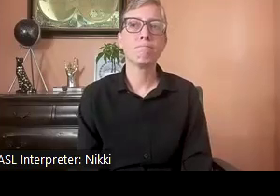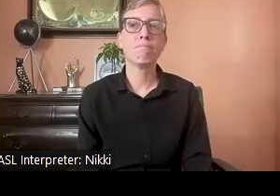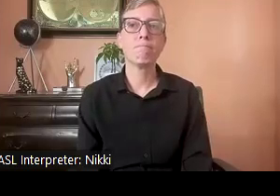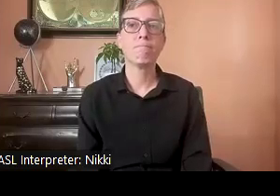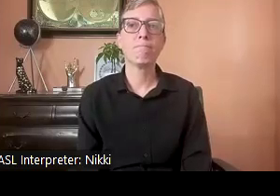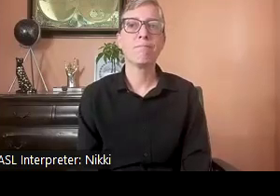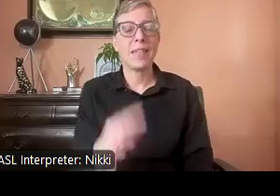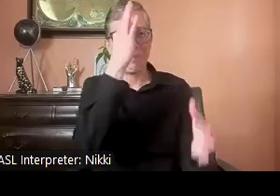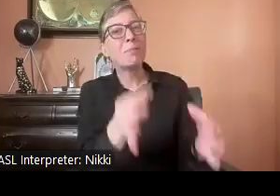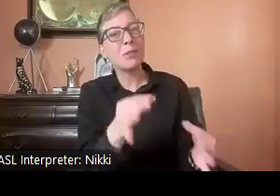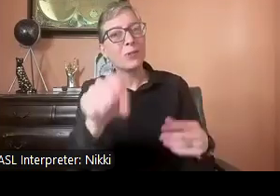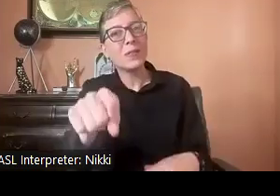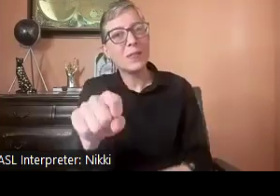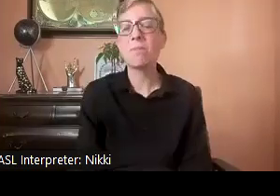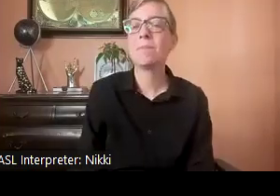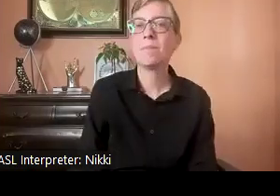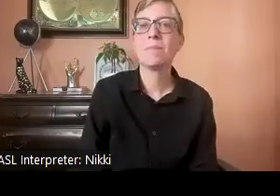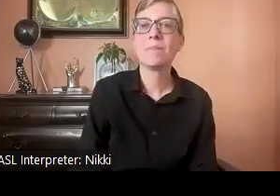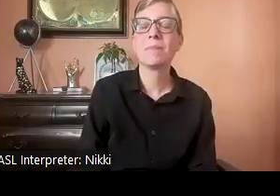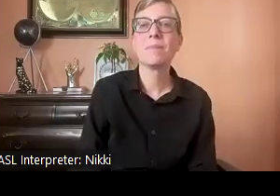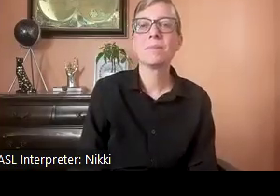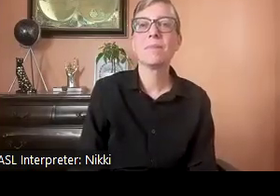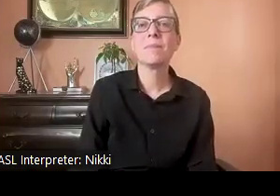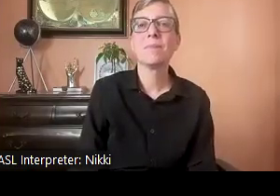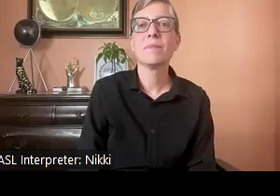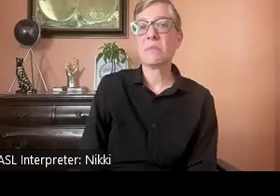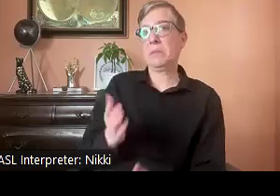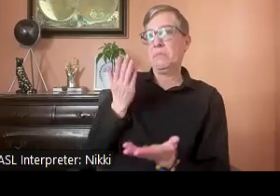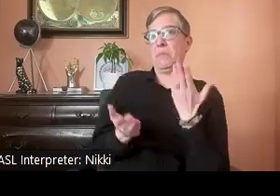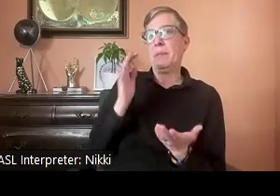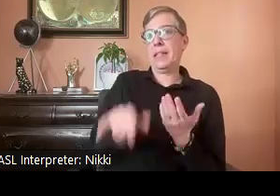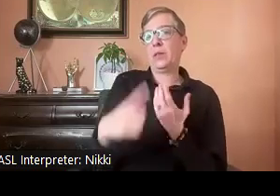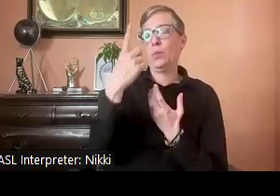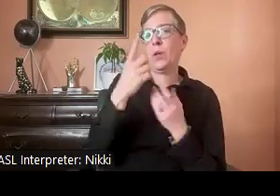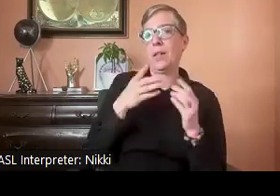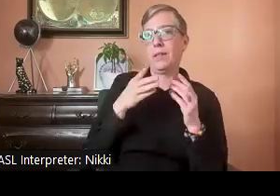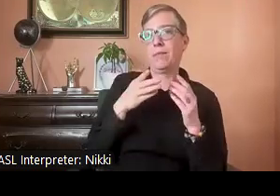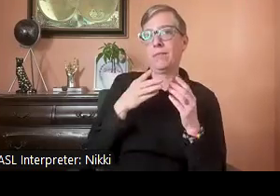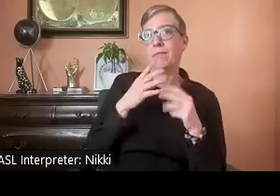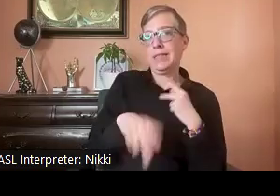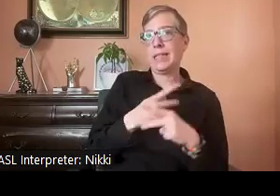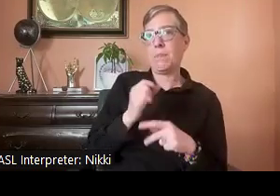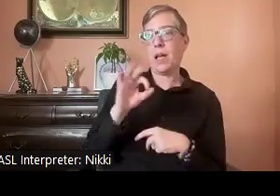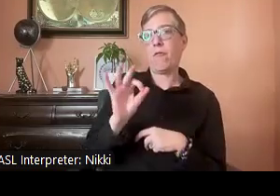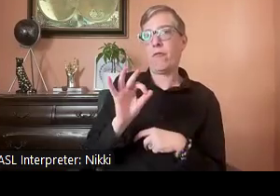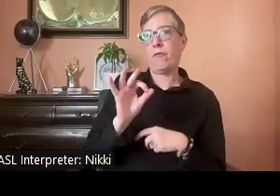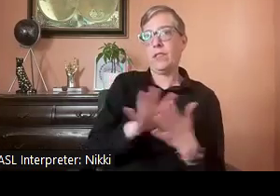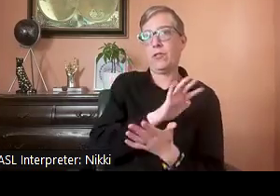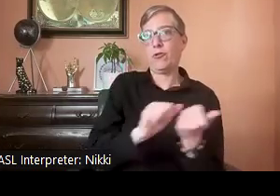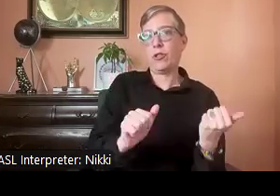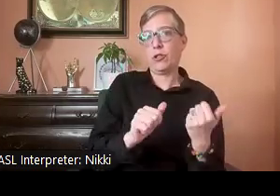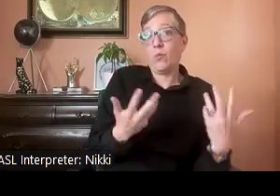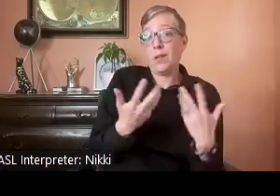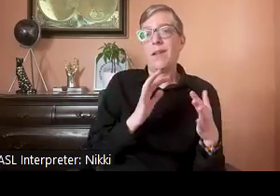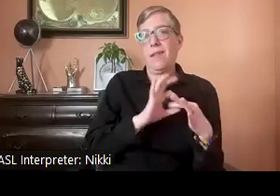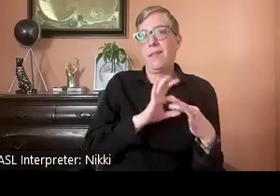integration venture. Yeah. So that may be a form of destruction. It's letting go of what we